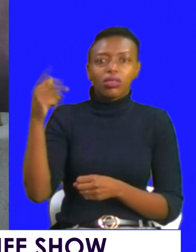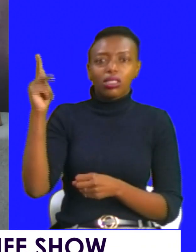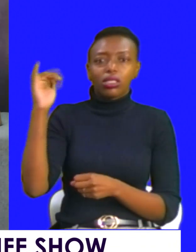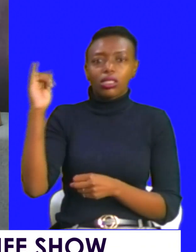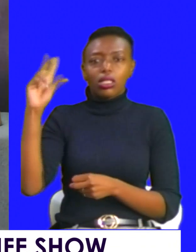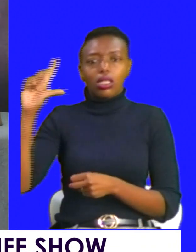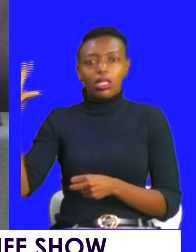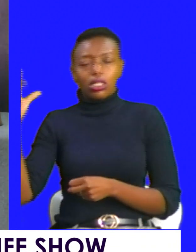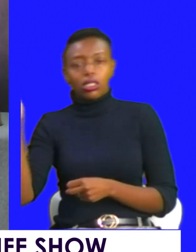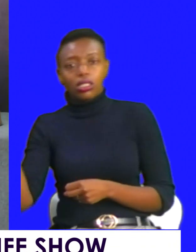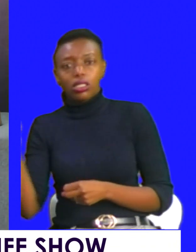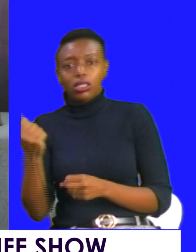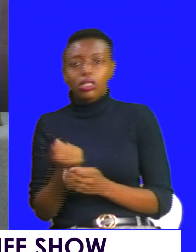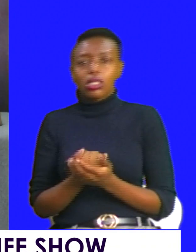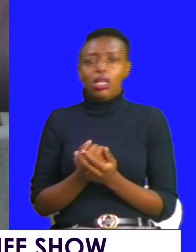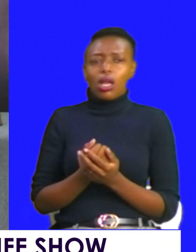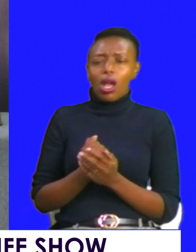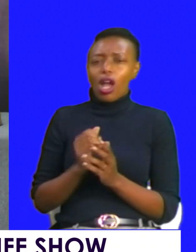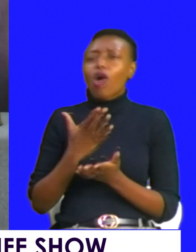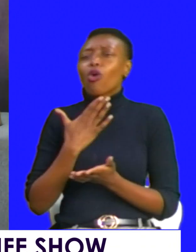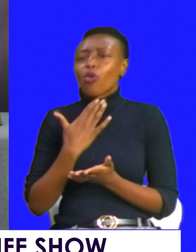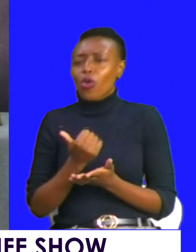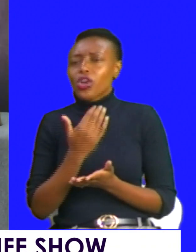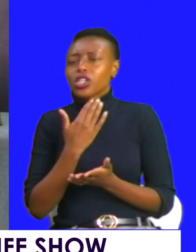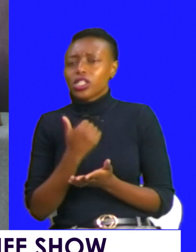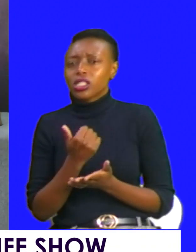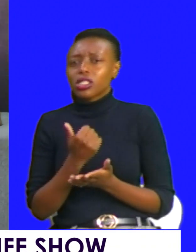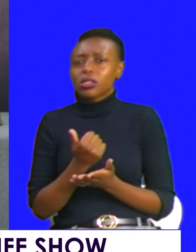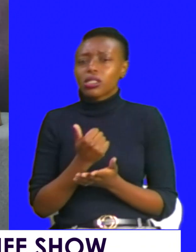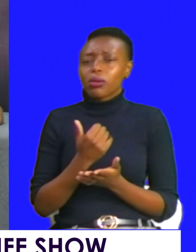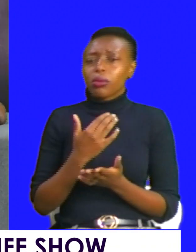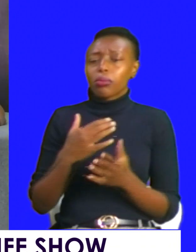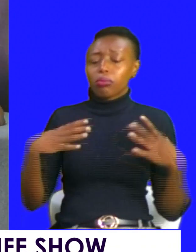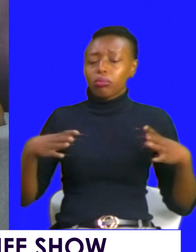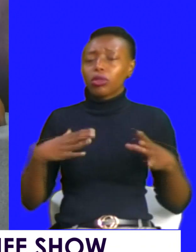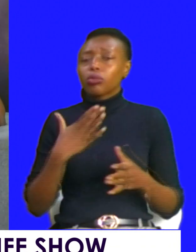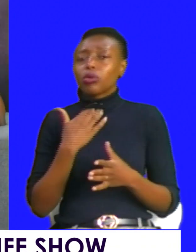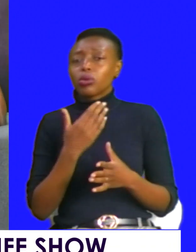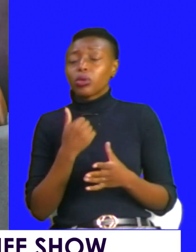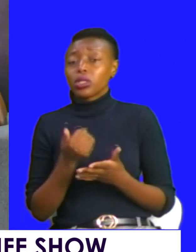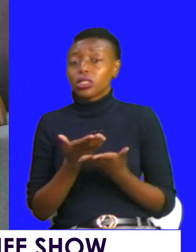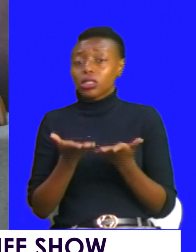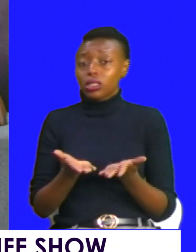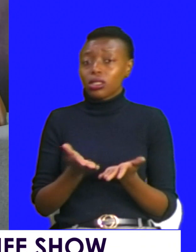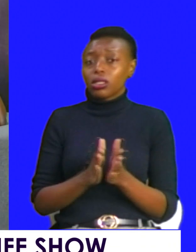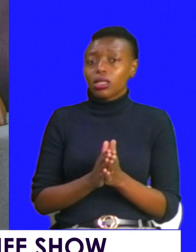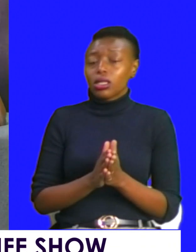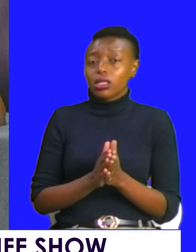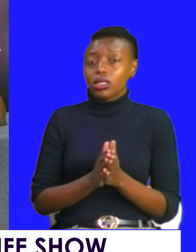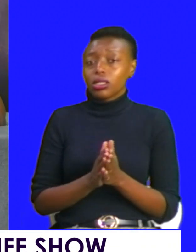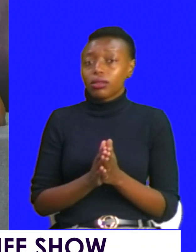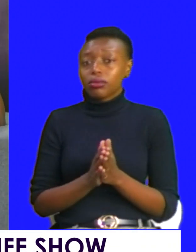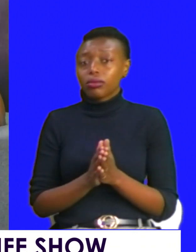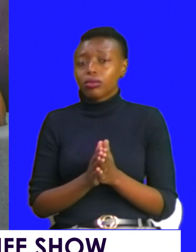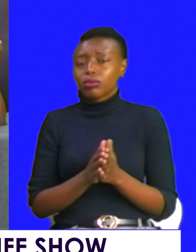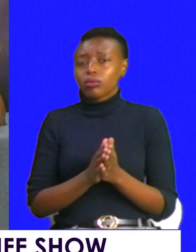rather wait for them to finish their formal job somewhere and then tell them, you'll come in at 5 and check my machines. You'll come in at